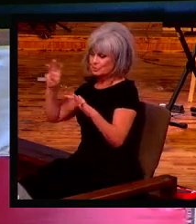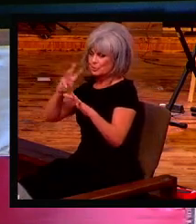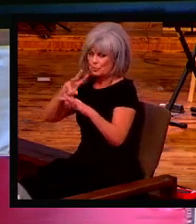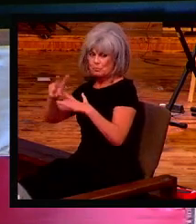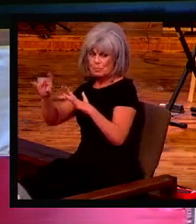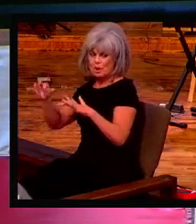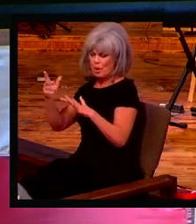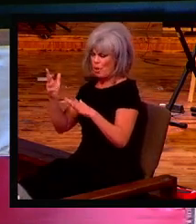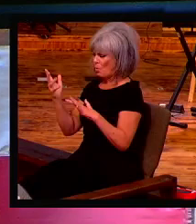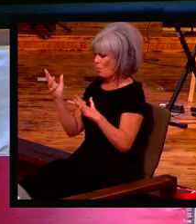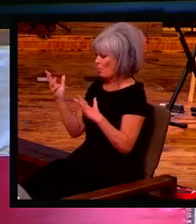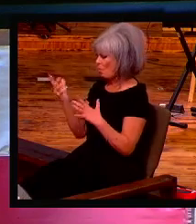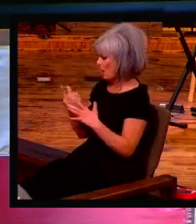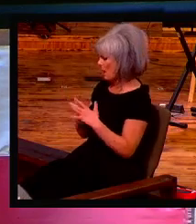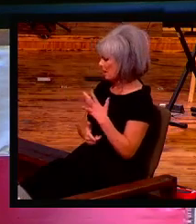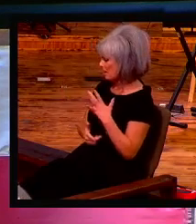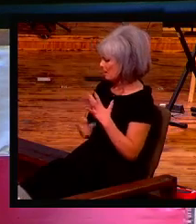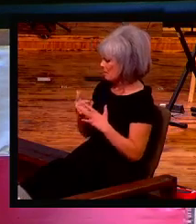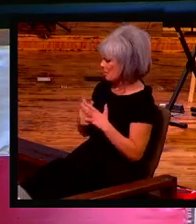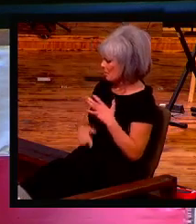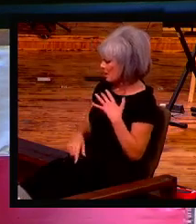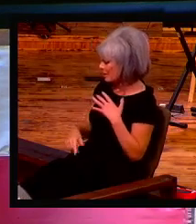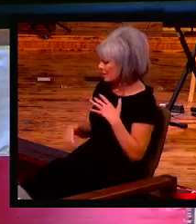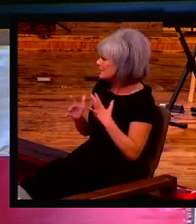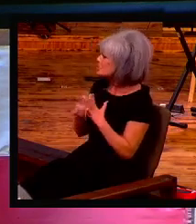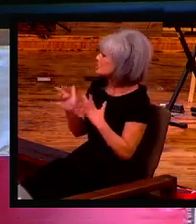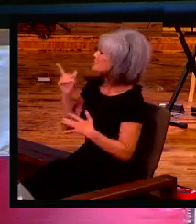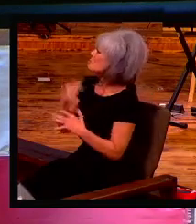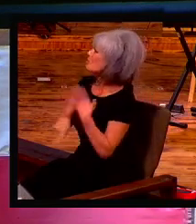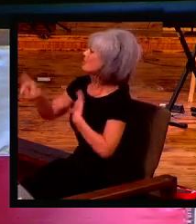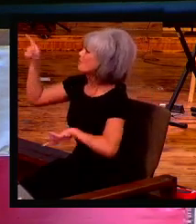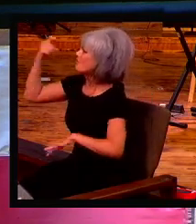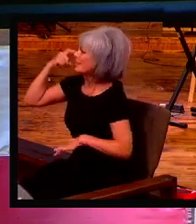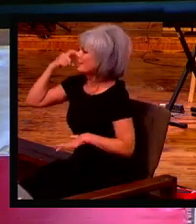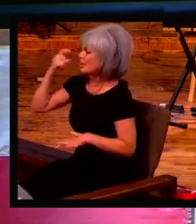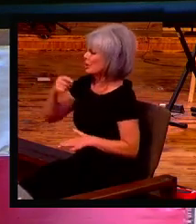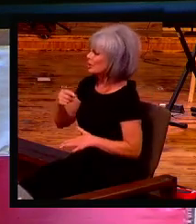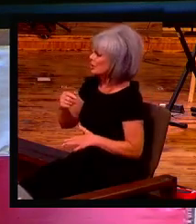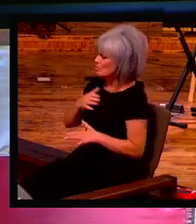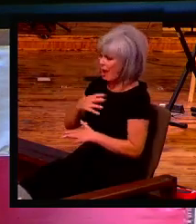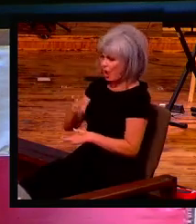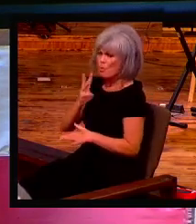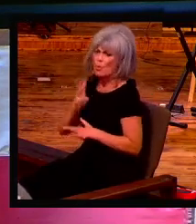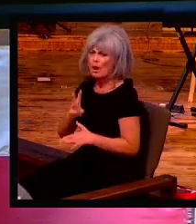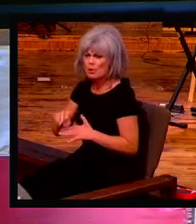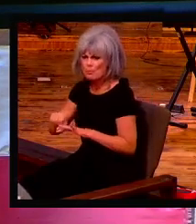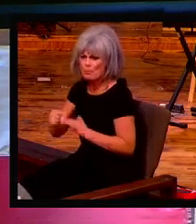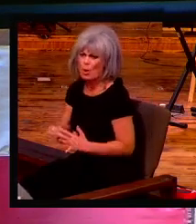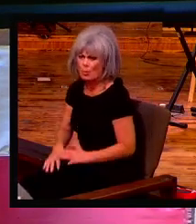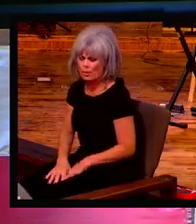I'm like, what is that? She says, what do you think it is? My water broke.